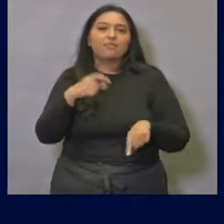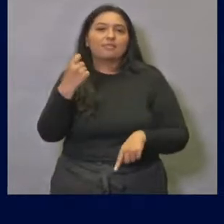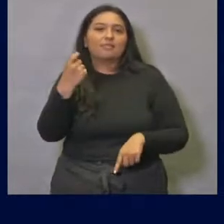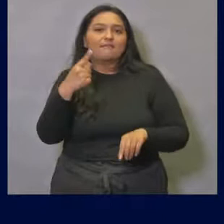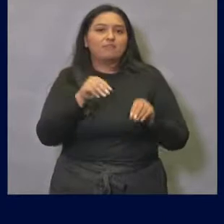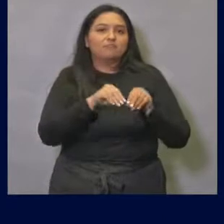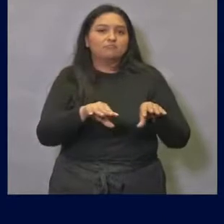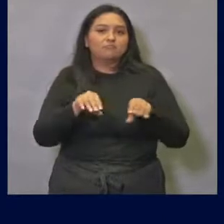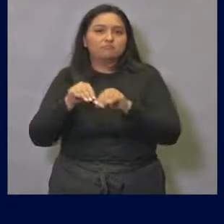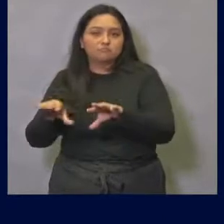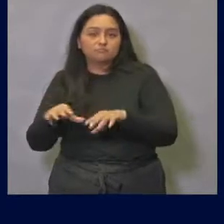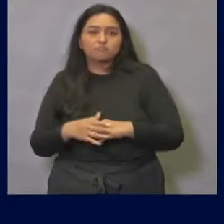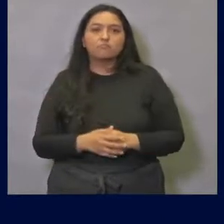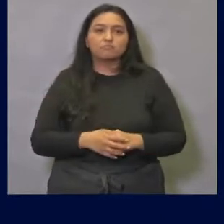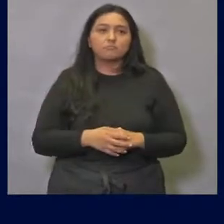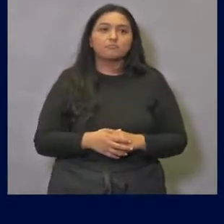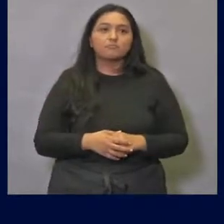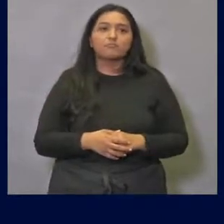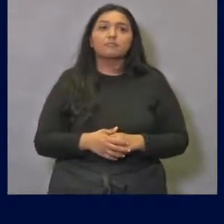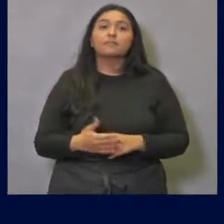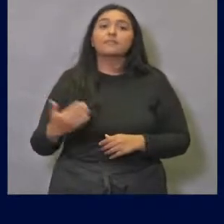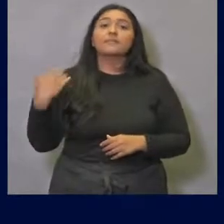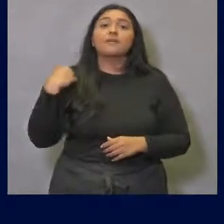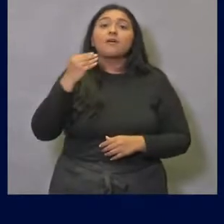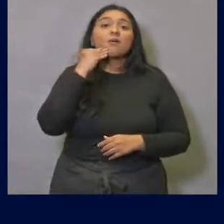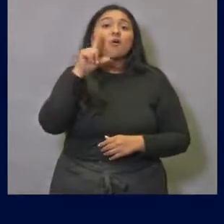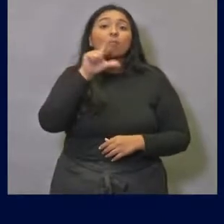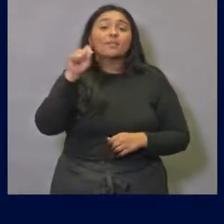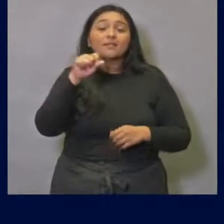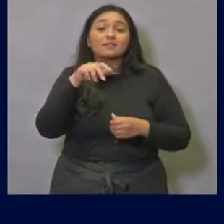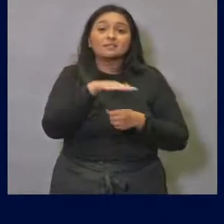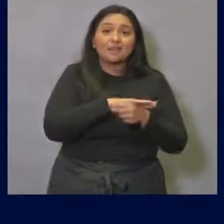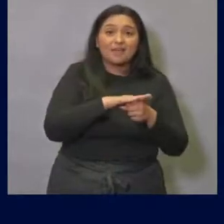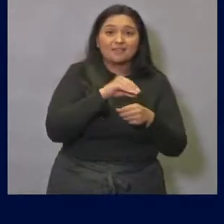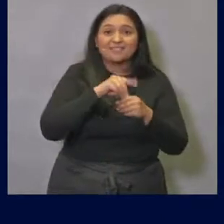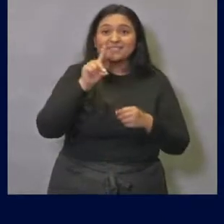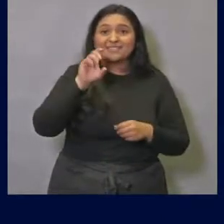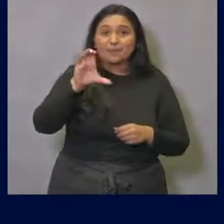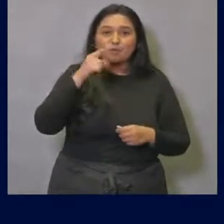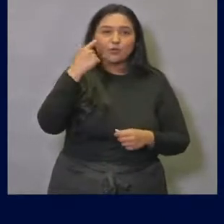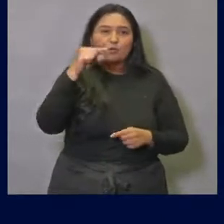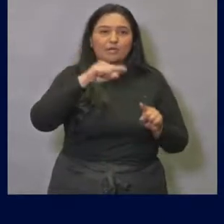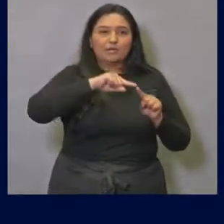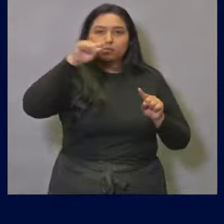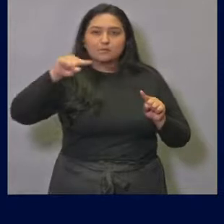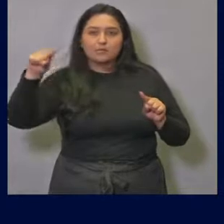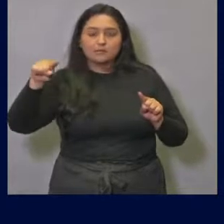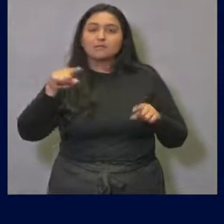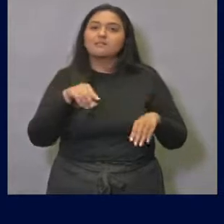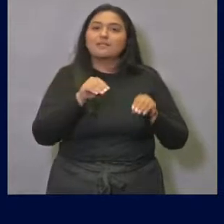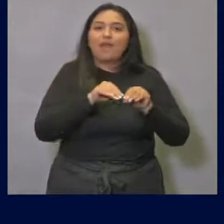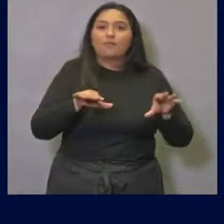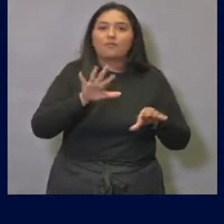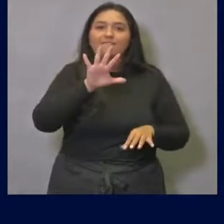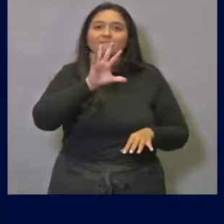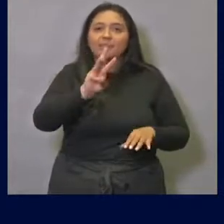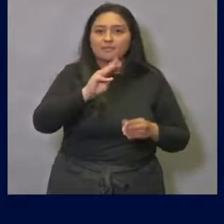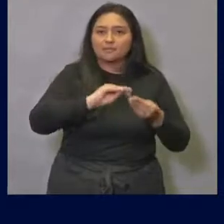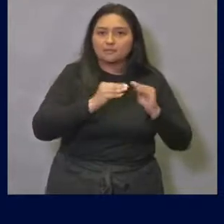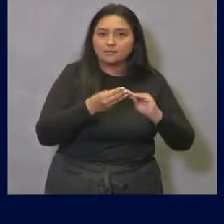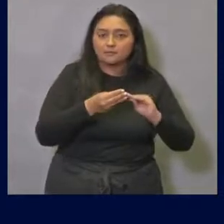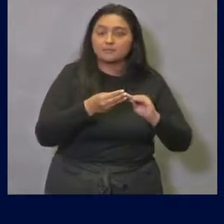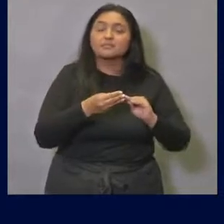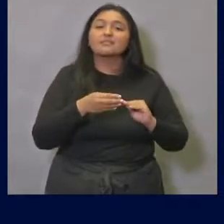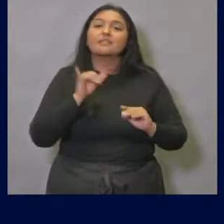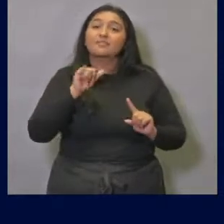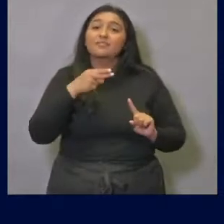were 83 reported outbreaks in homeless settings, shown here by the green line. Thankfully, outbreaks at these high-risk